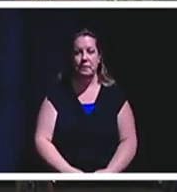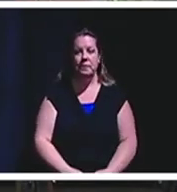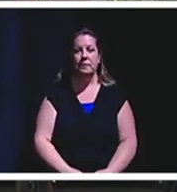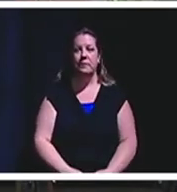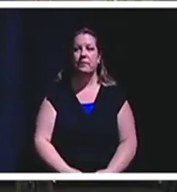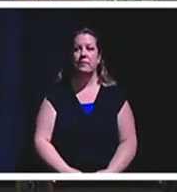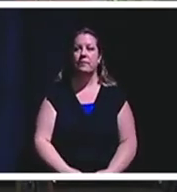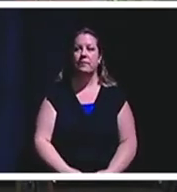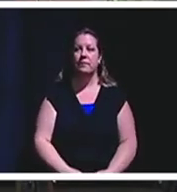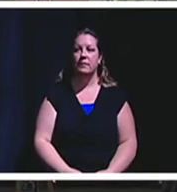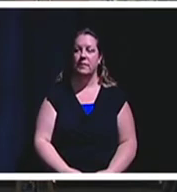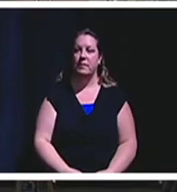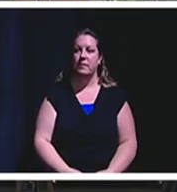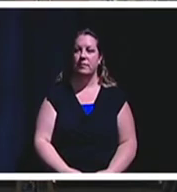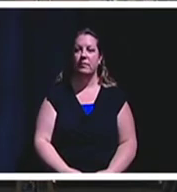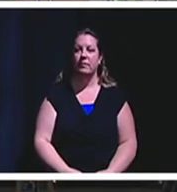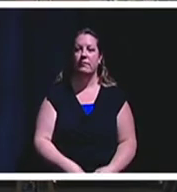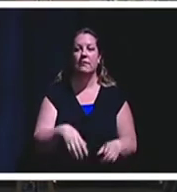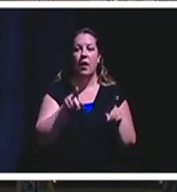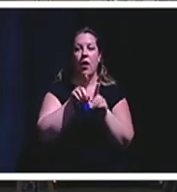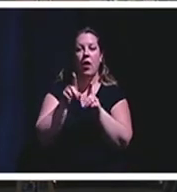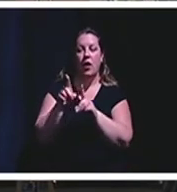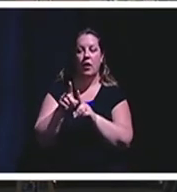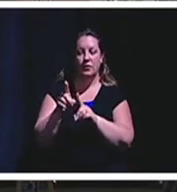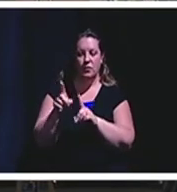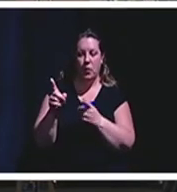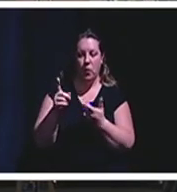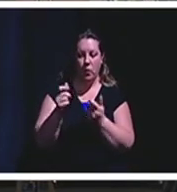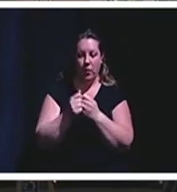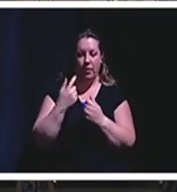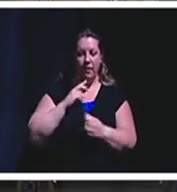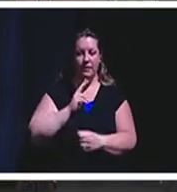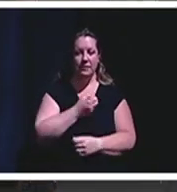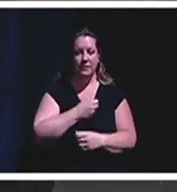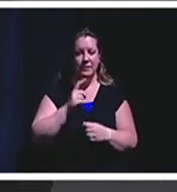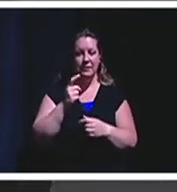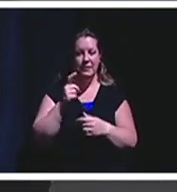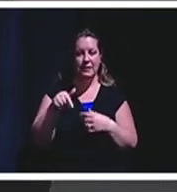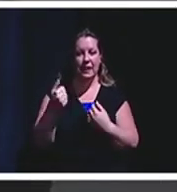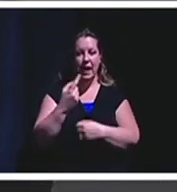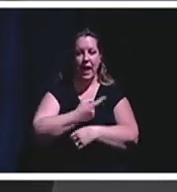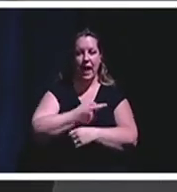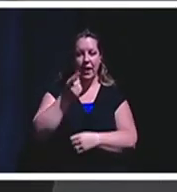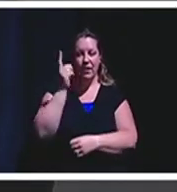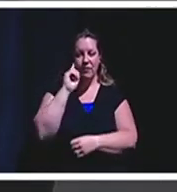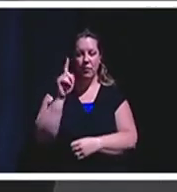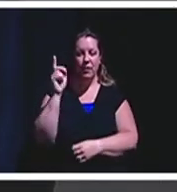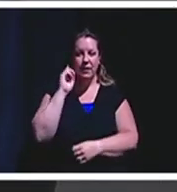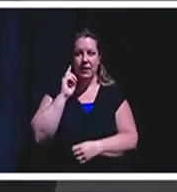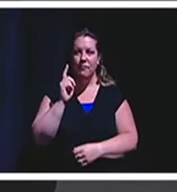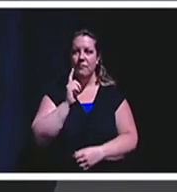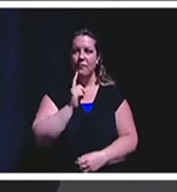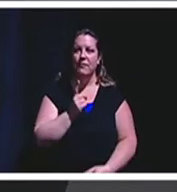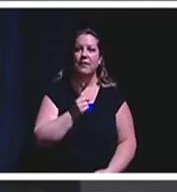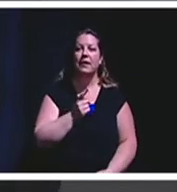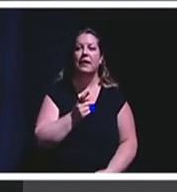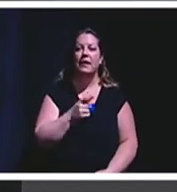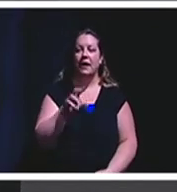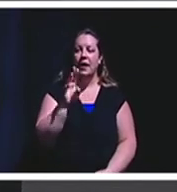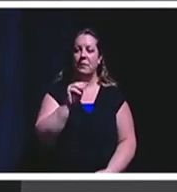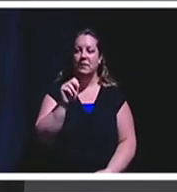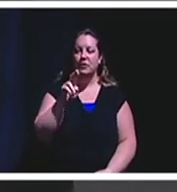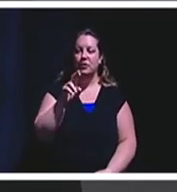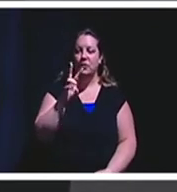Also assisting us today for the learning impaired is Mr. William